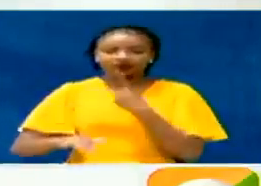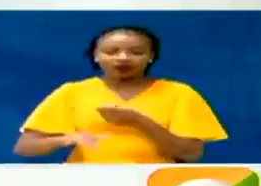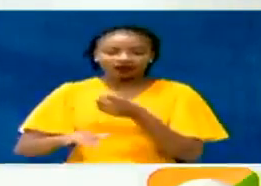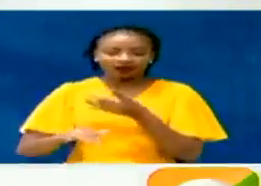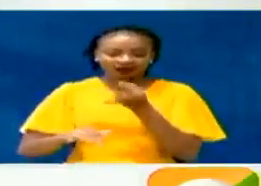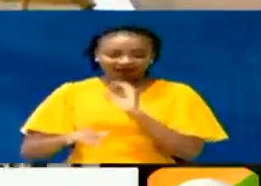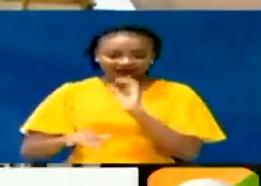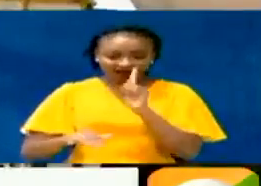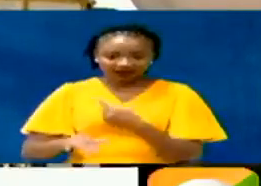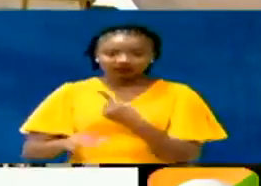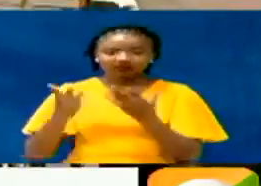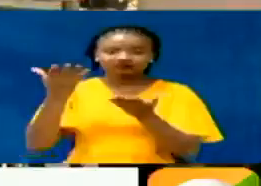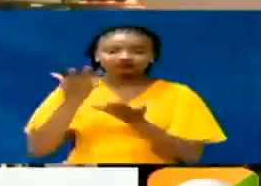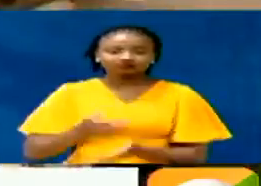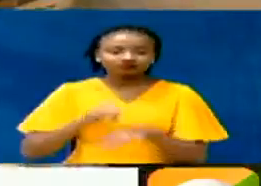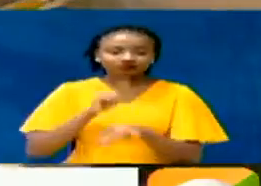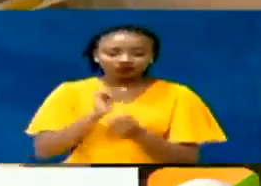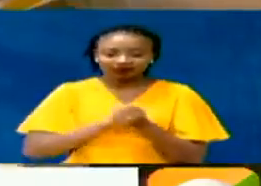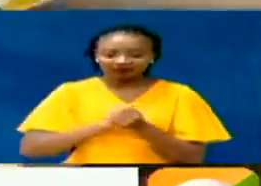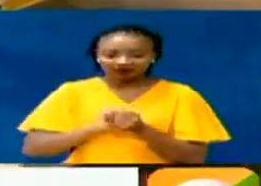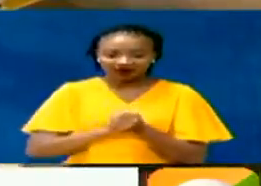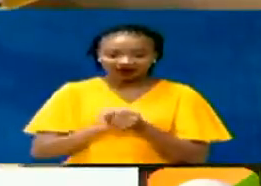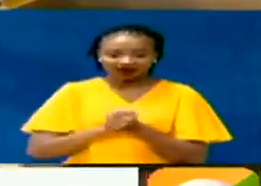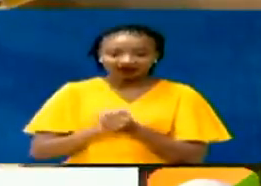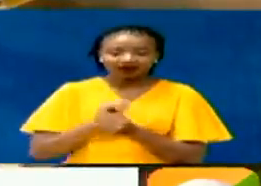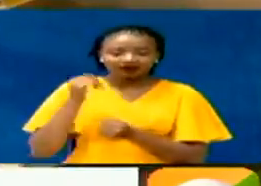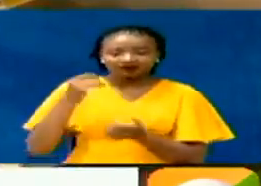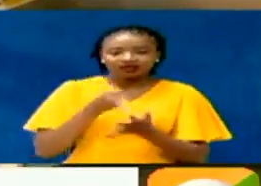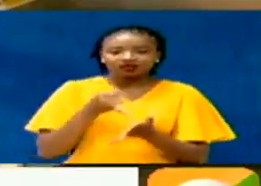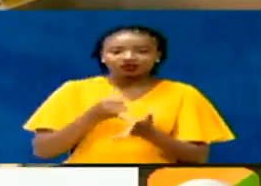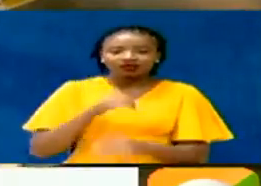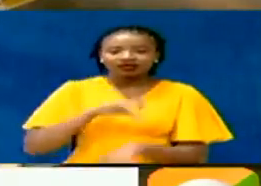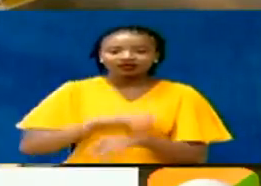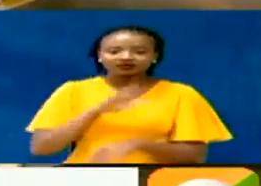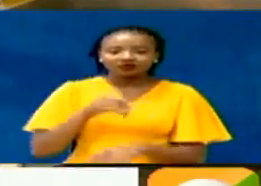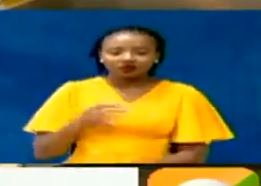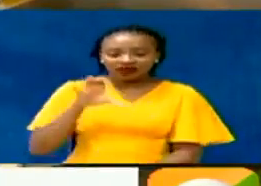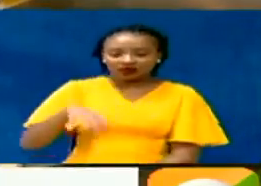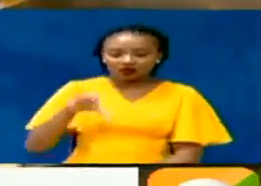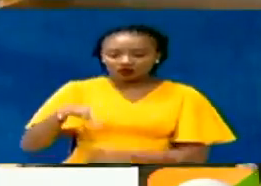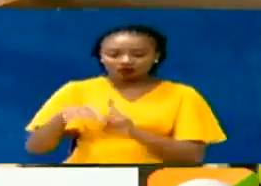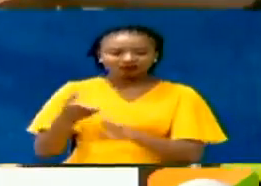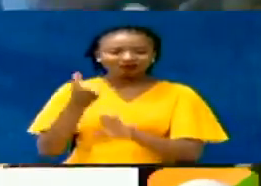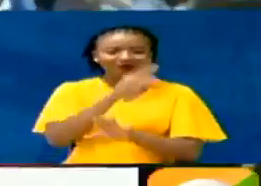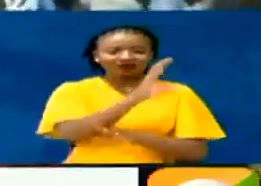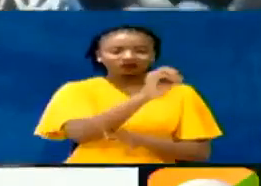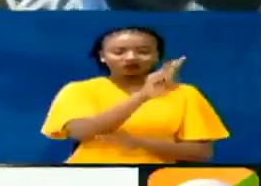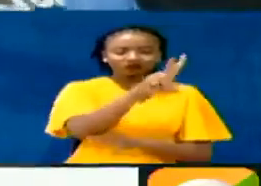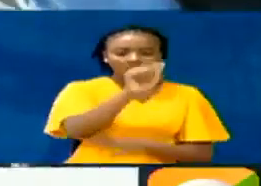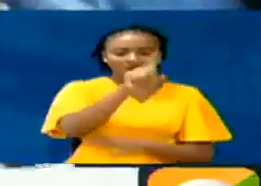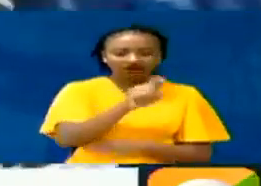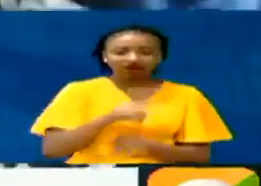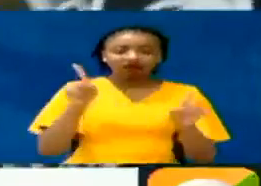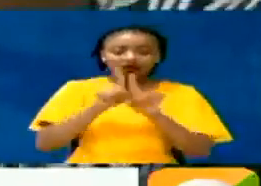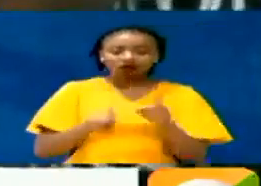130,000 doses expected to arrive in the country Friday are part of those returned by D.R.C to the COVAX facility for redistribution.